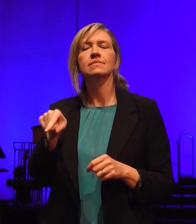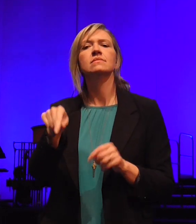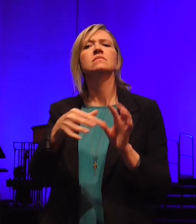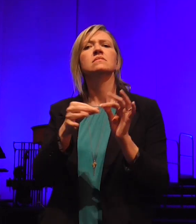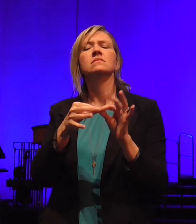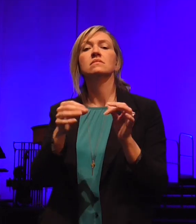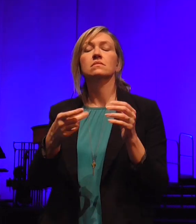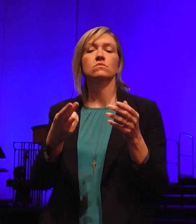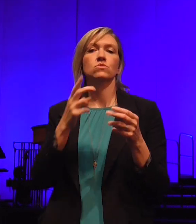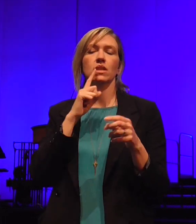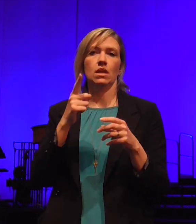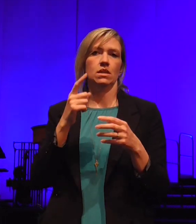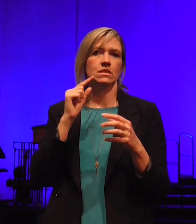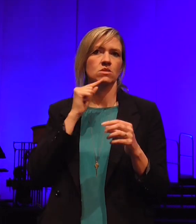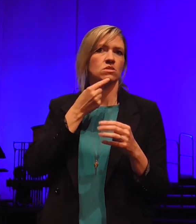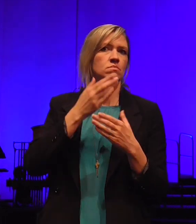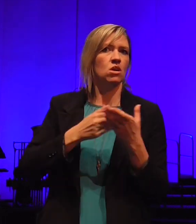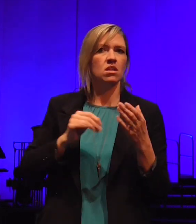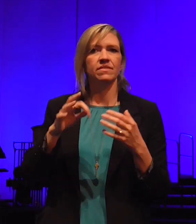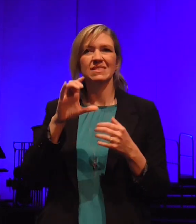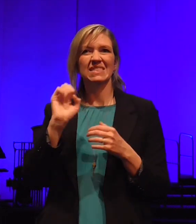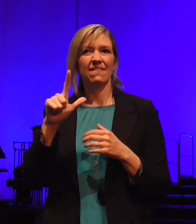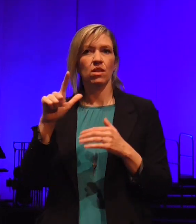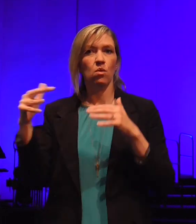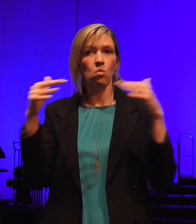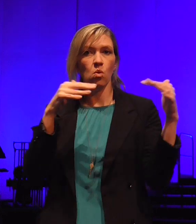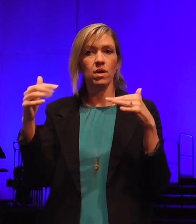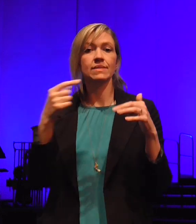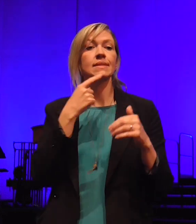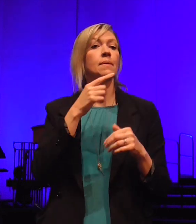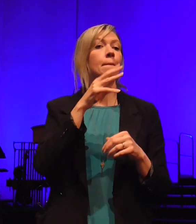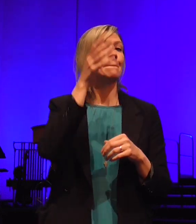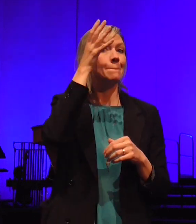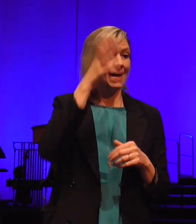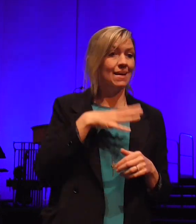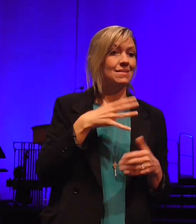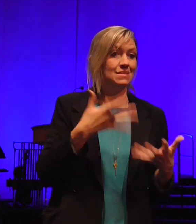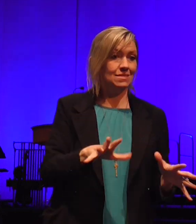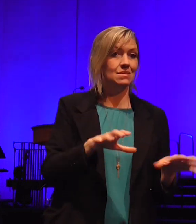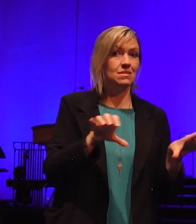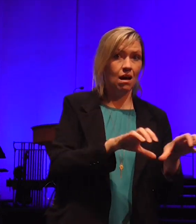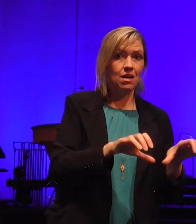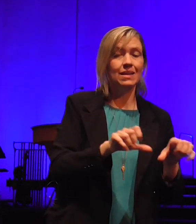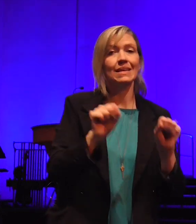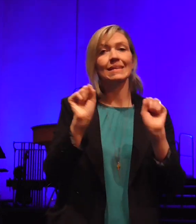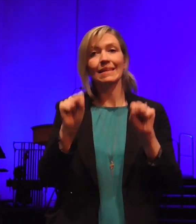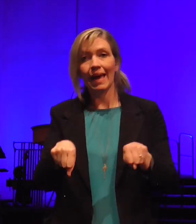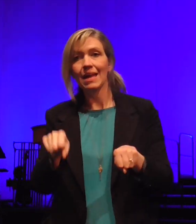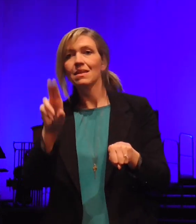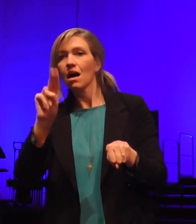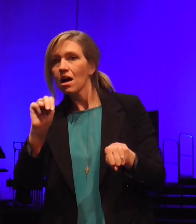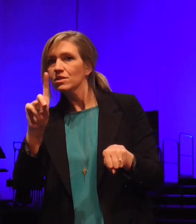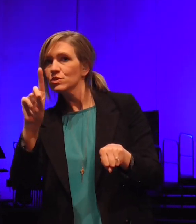Civil War, what man has done, man can undo. What man has done, man can